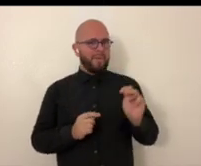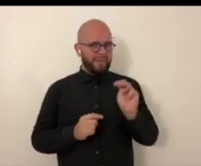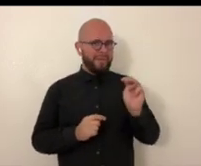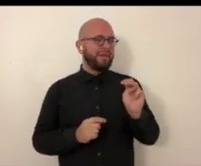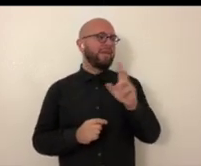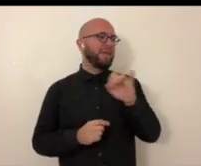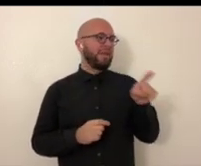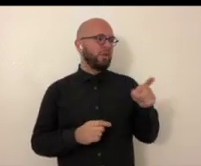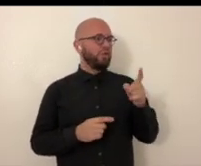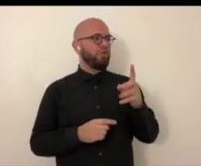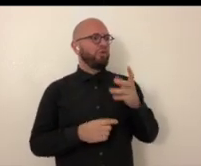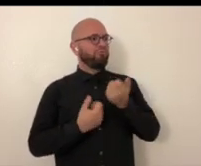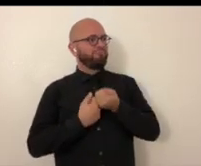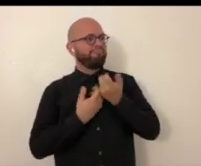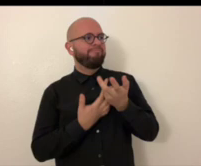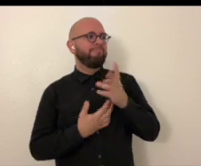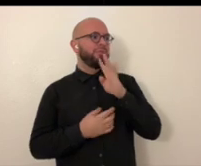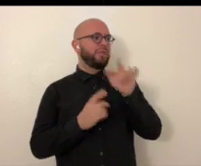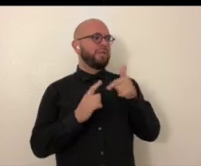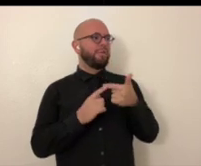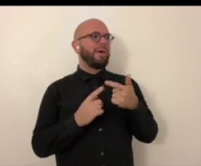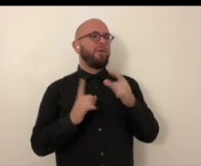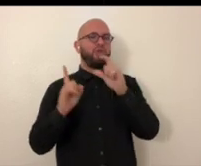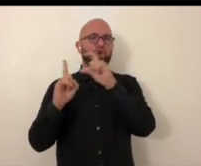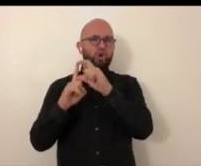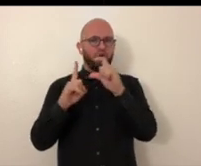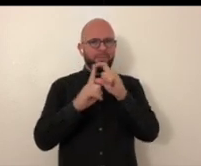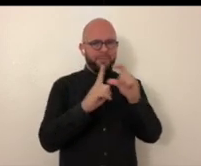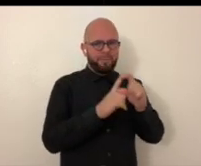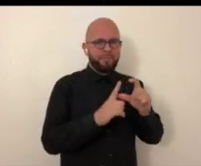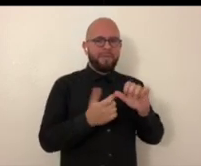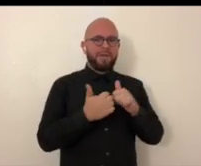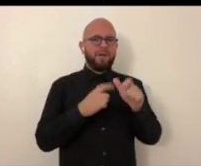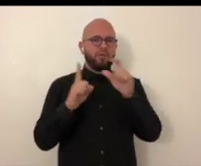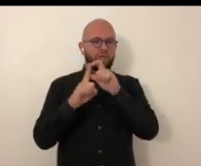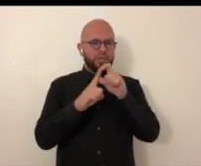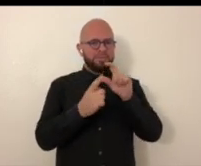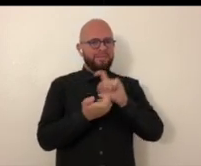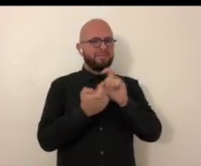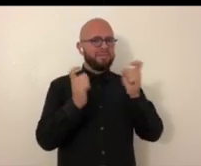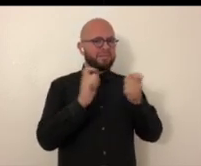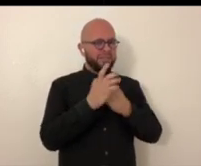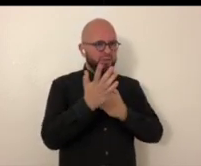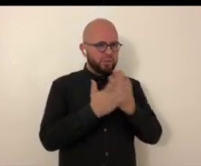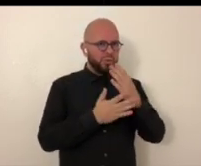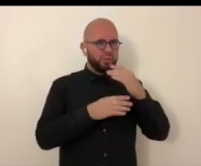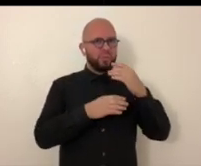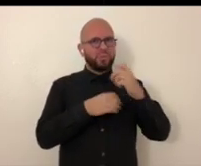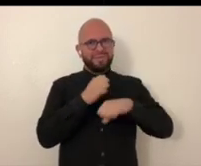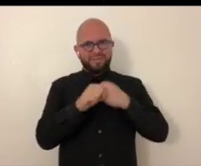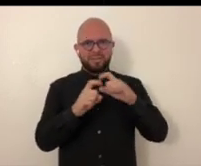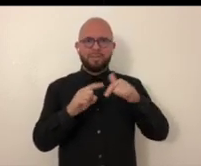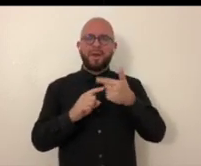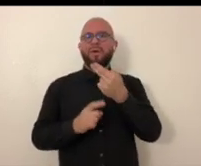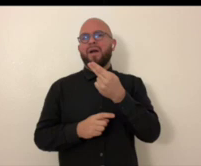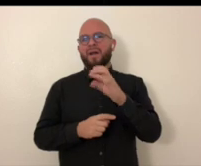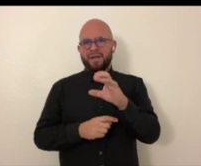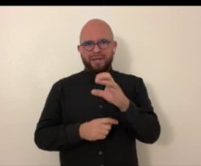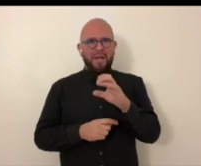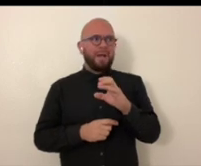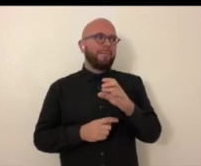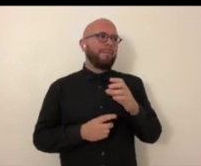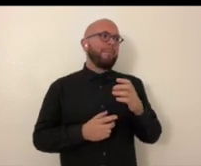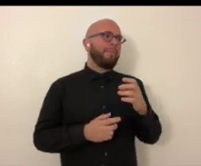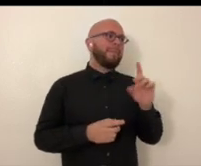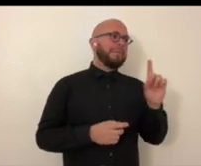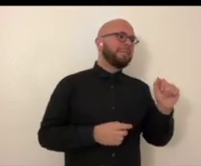interview before for the book that I'm writing about Opulent Mobility, and you'd been talking about the terms and how a lot of the